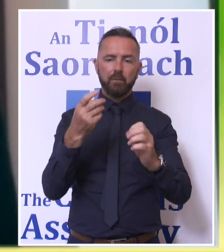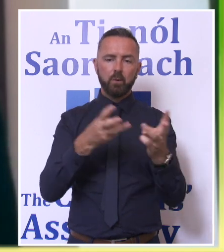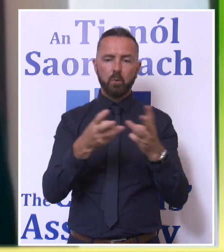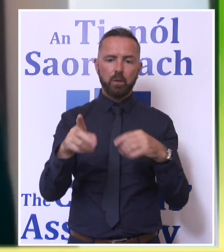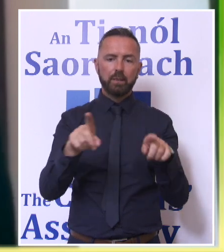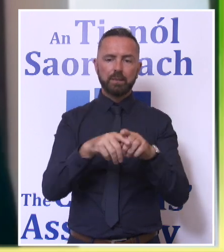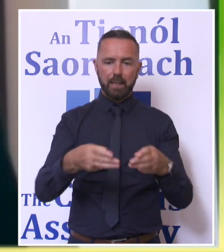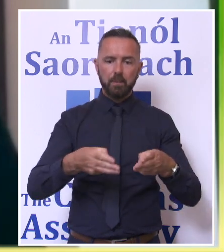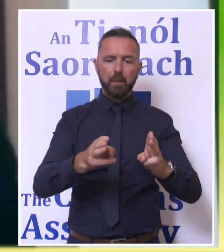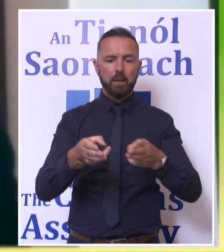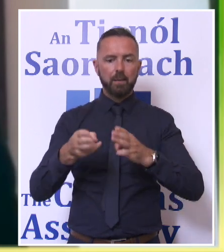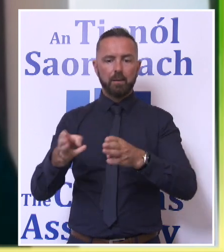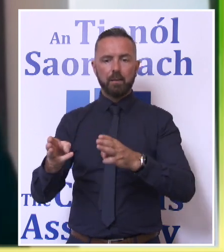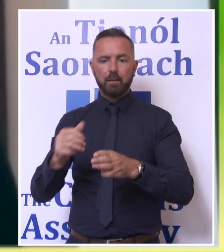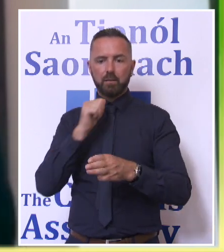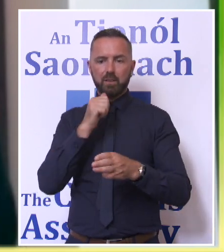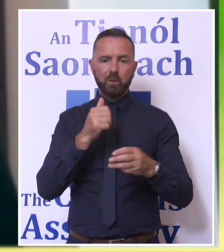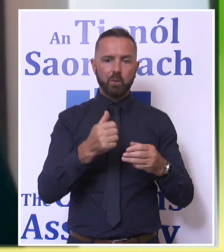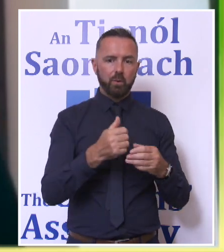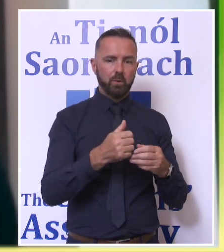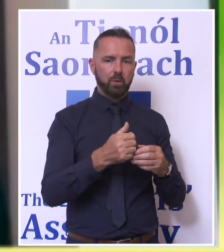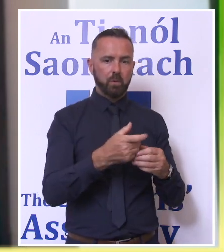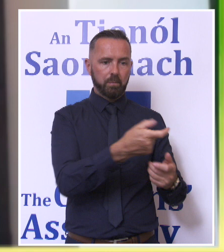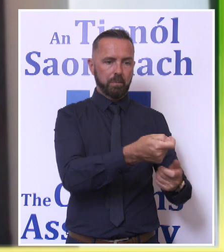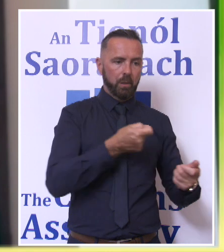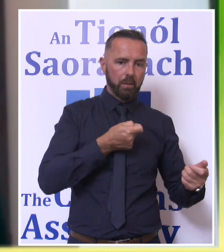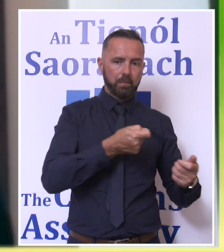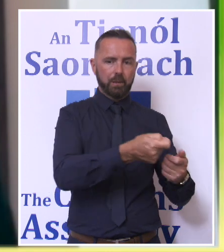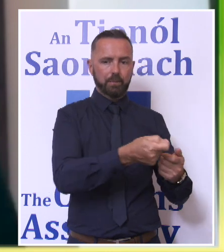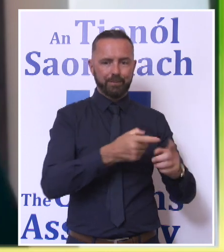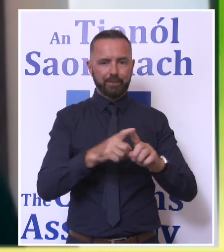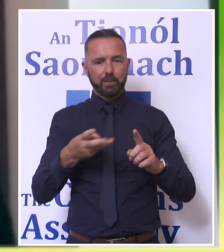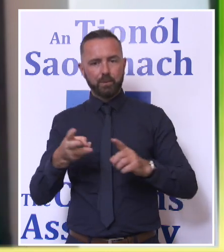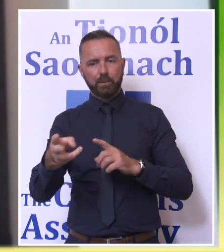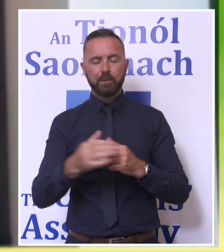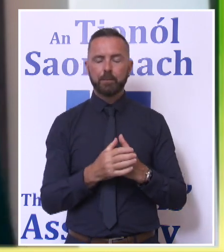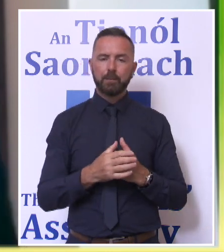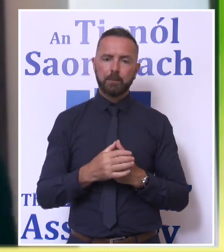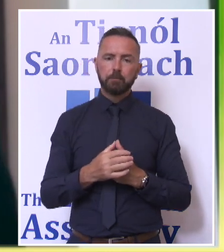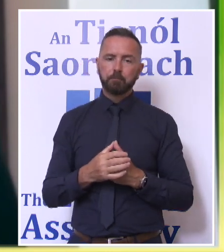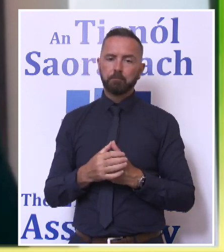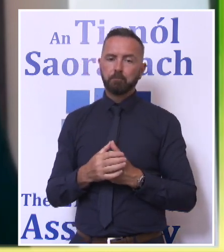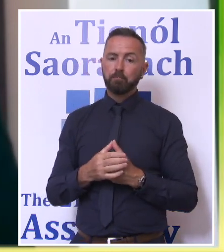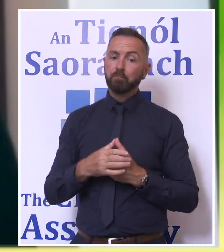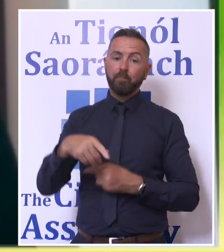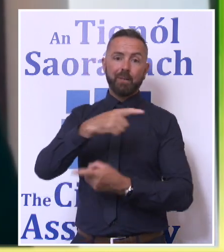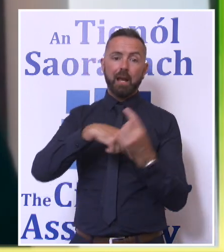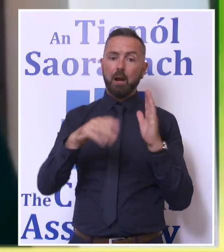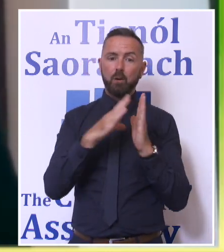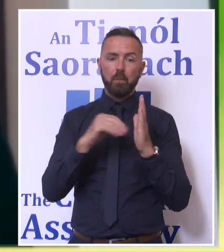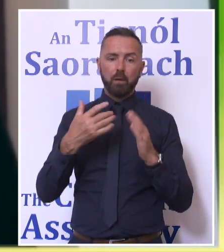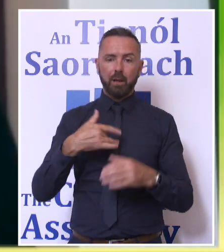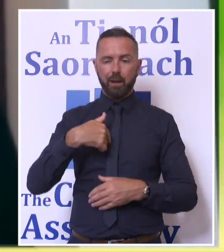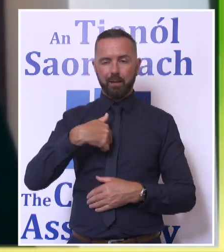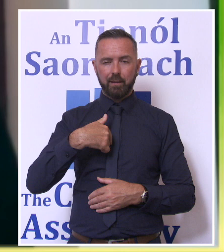and you don't have the sort of fragmentation that you get perhaps in other places. So that's our model. I think